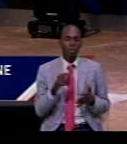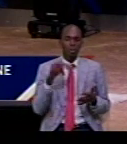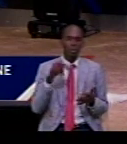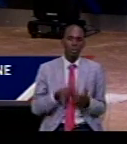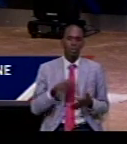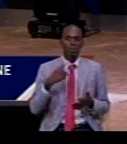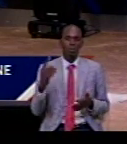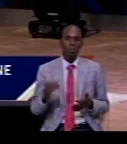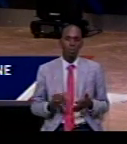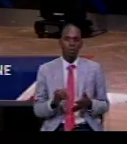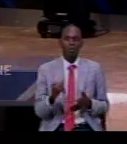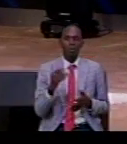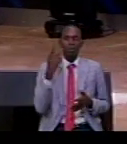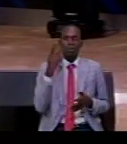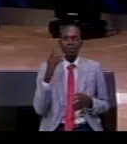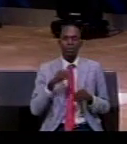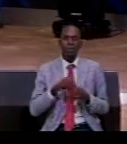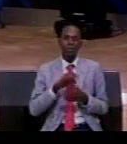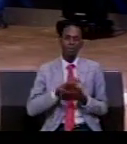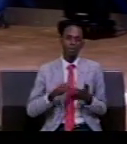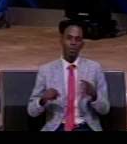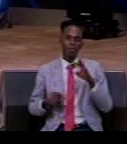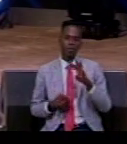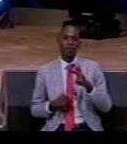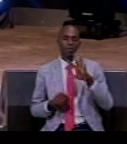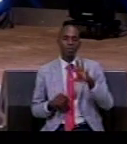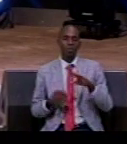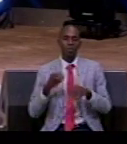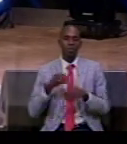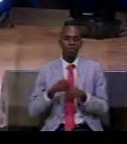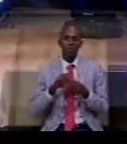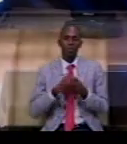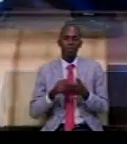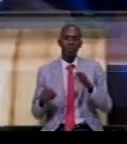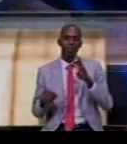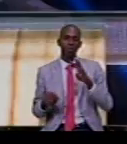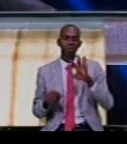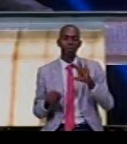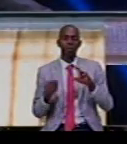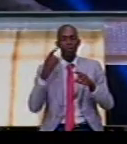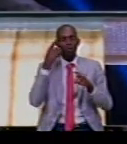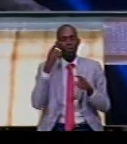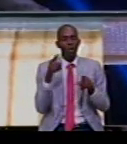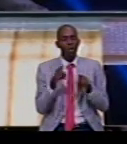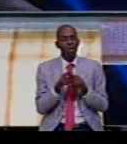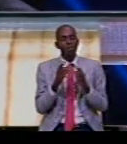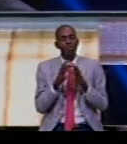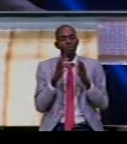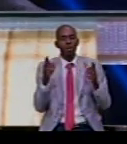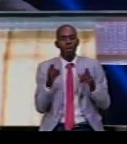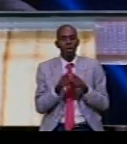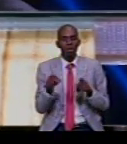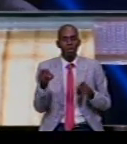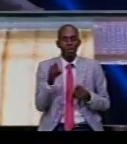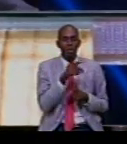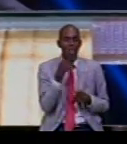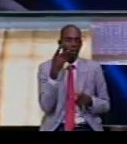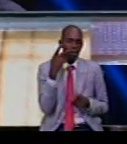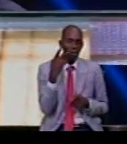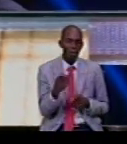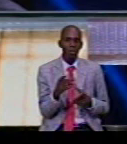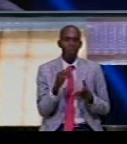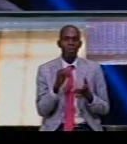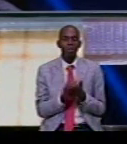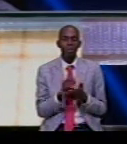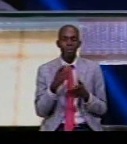Look at verse 45. In verse 45, for as much as thou sawest that the stone was